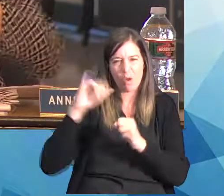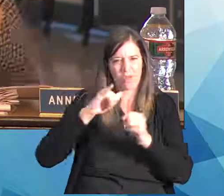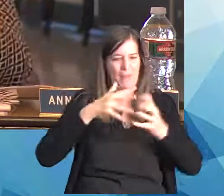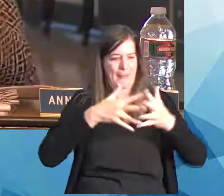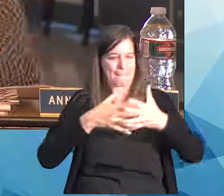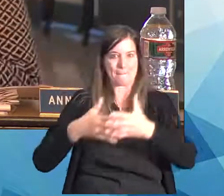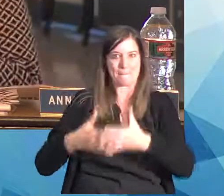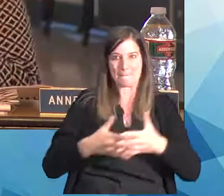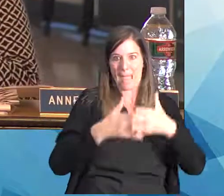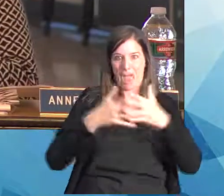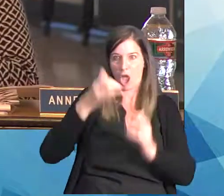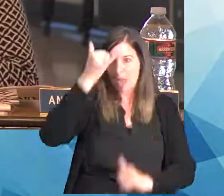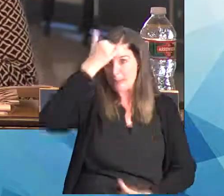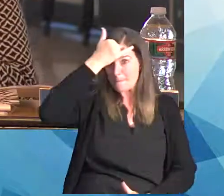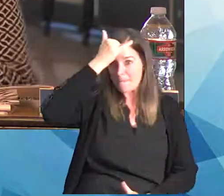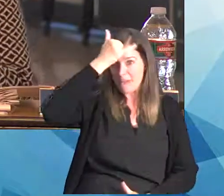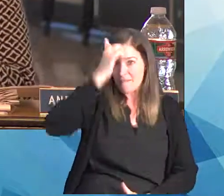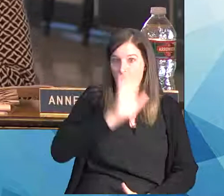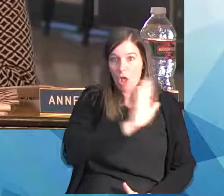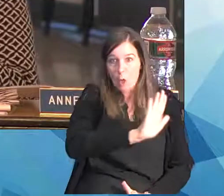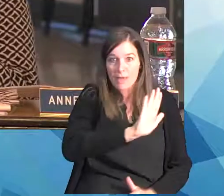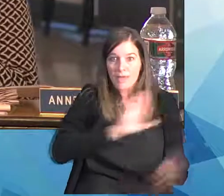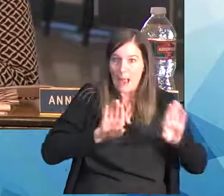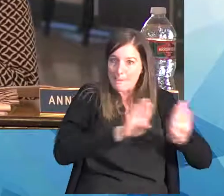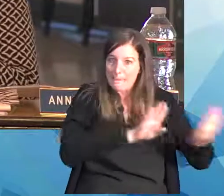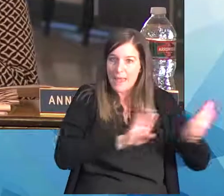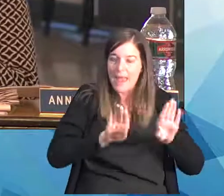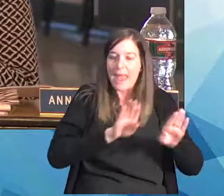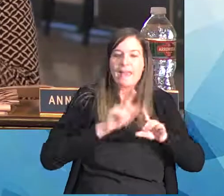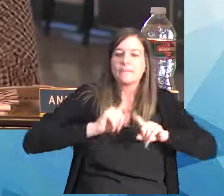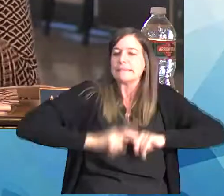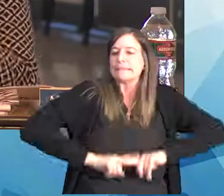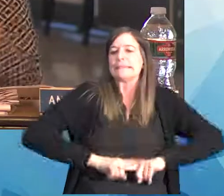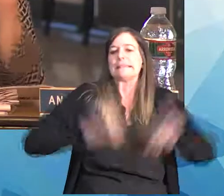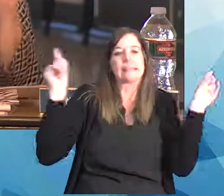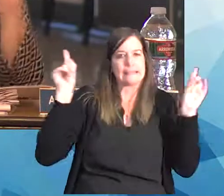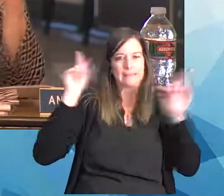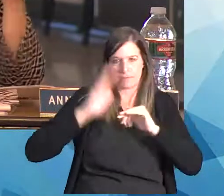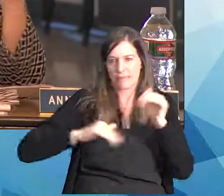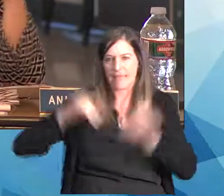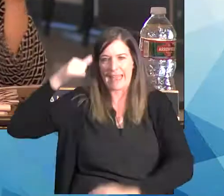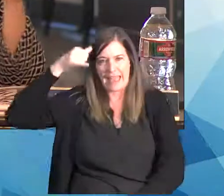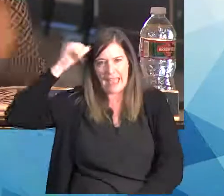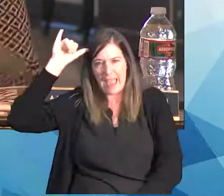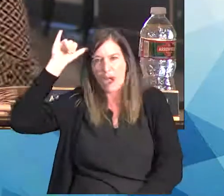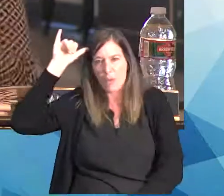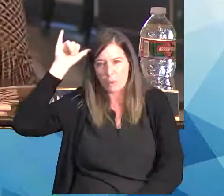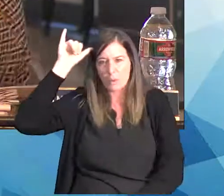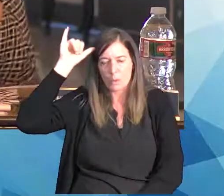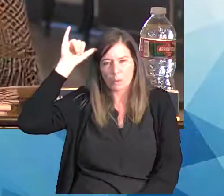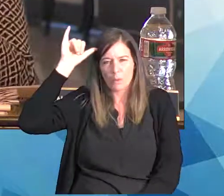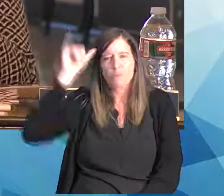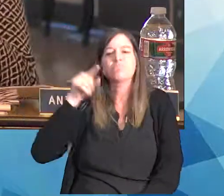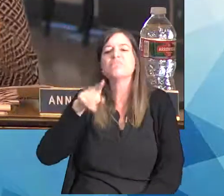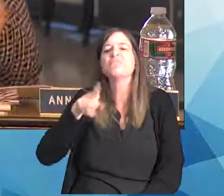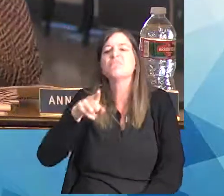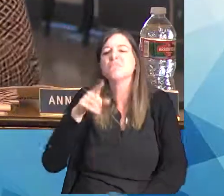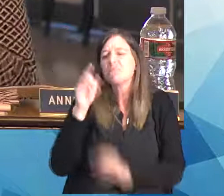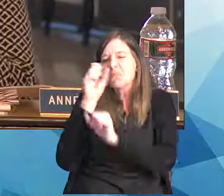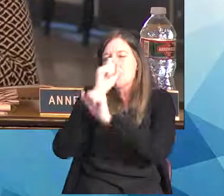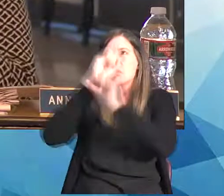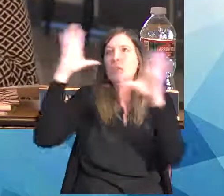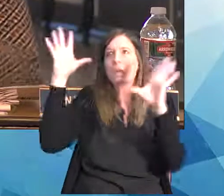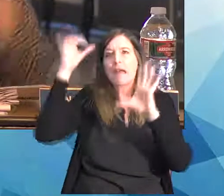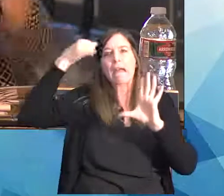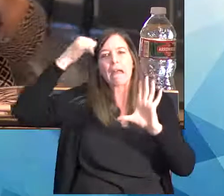that are very different from cattle. So when you think about cows, what happens when